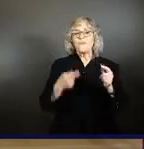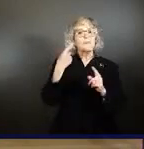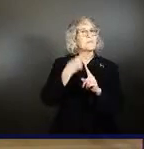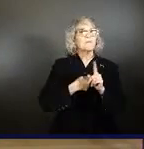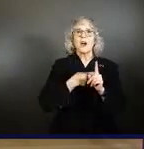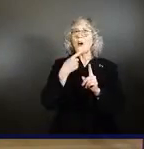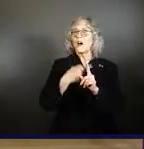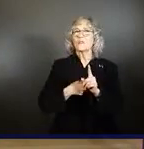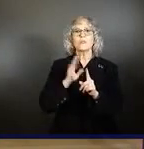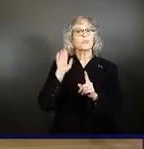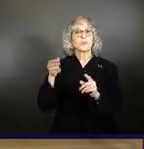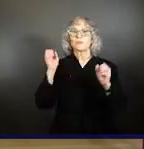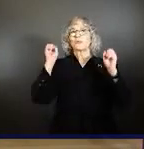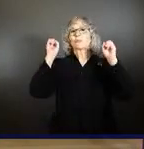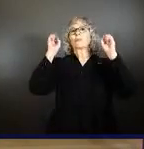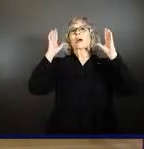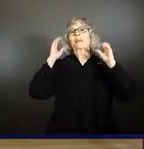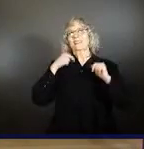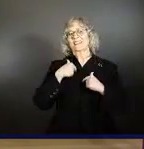is going to surprise us.